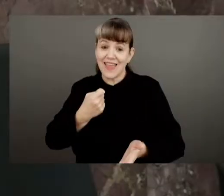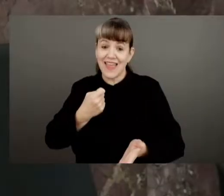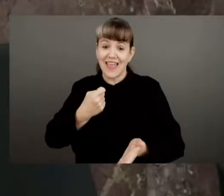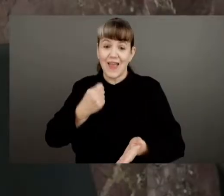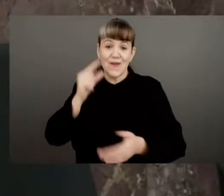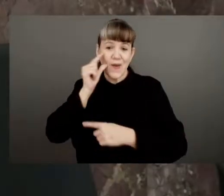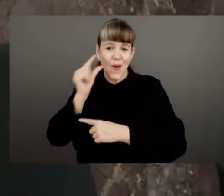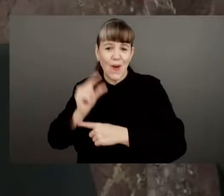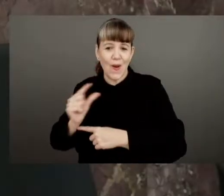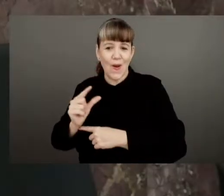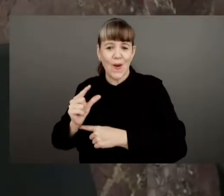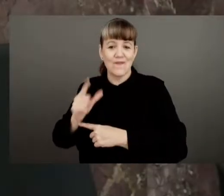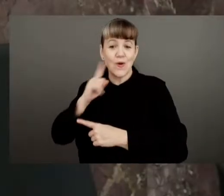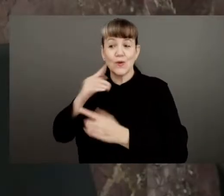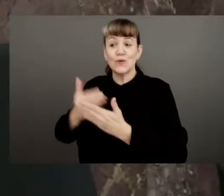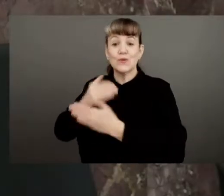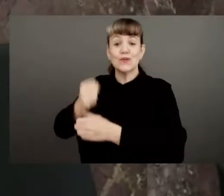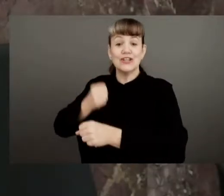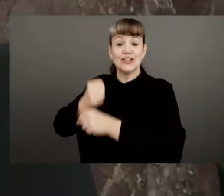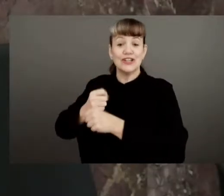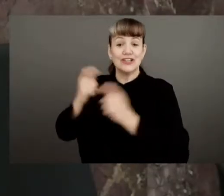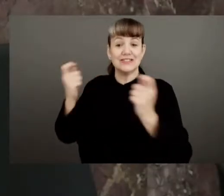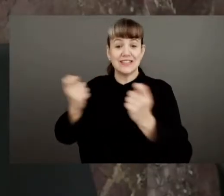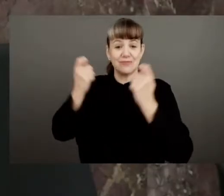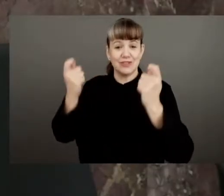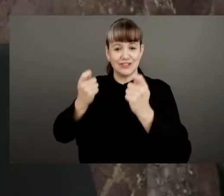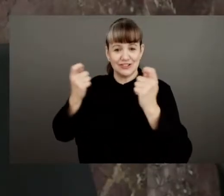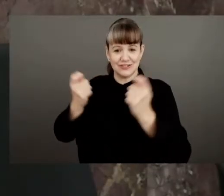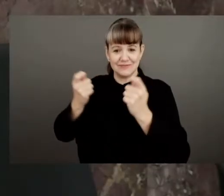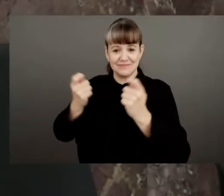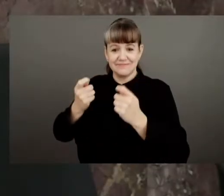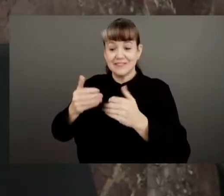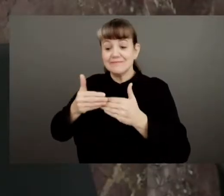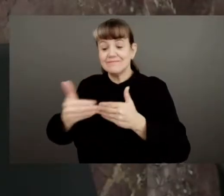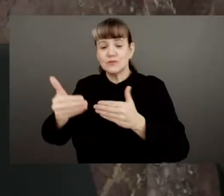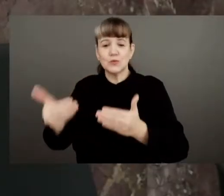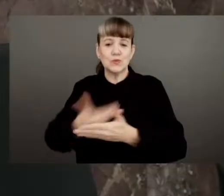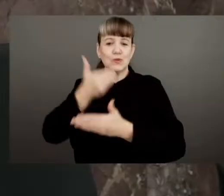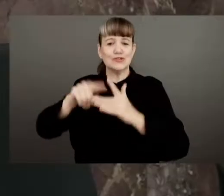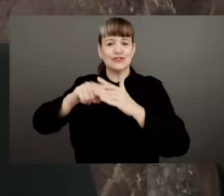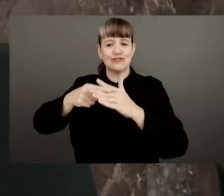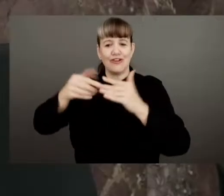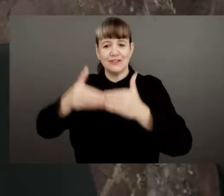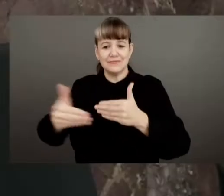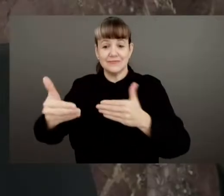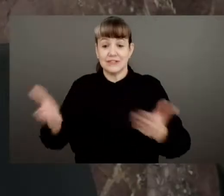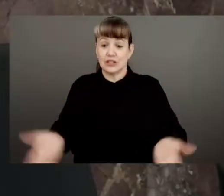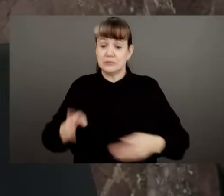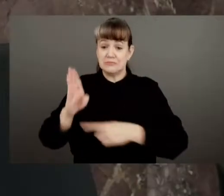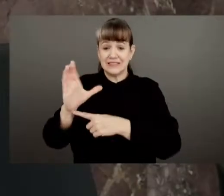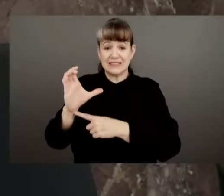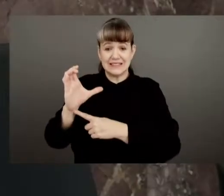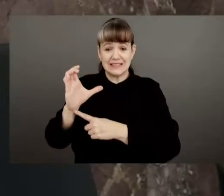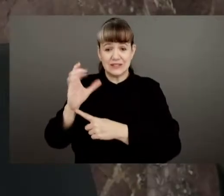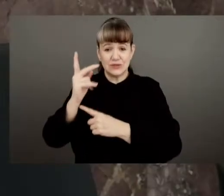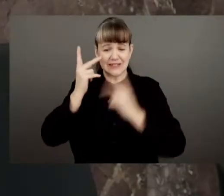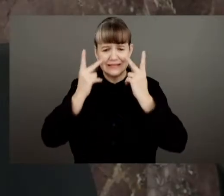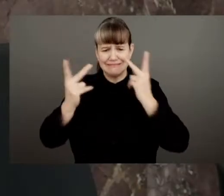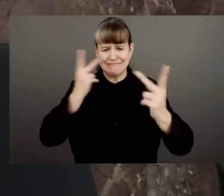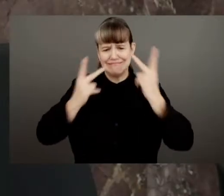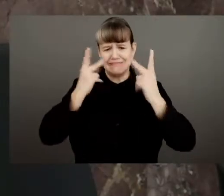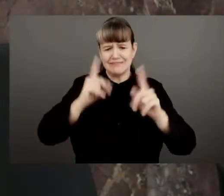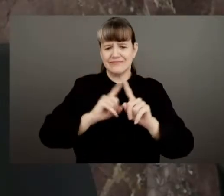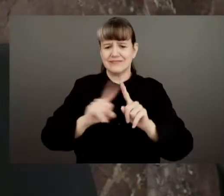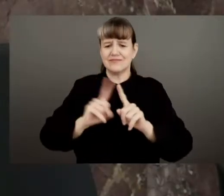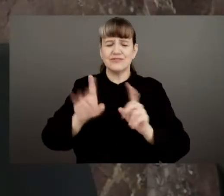In BC, we see this spirit every day. Neighbors sharing festive foods, children learning about